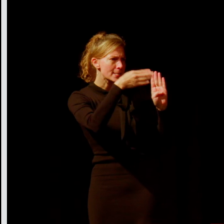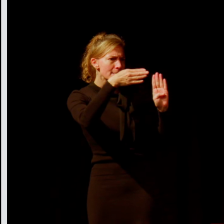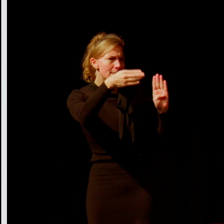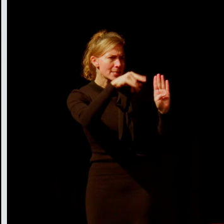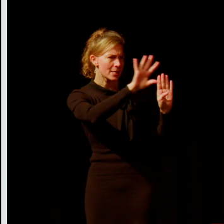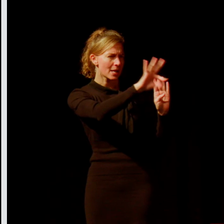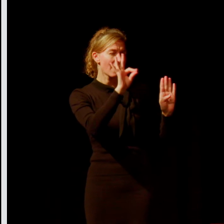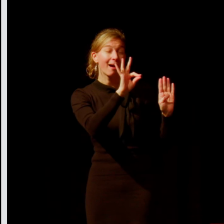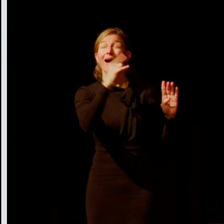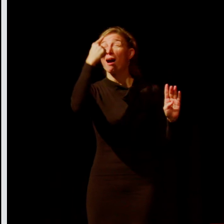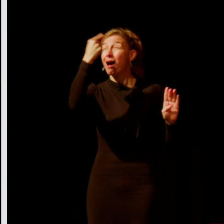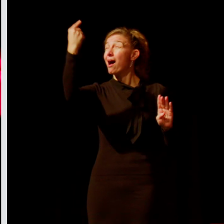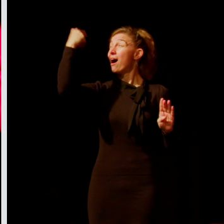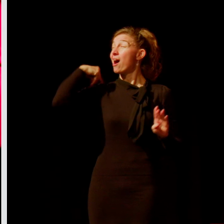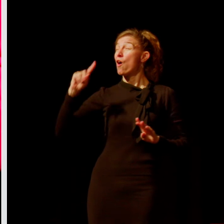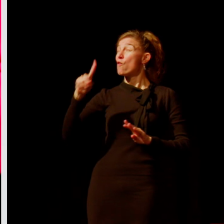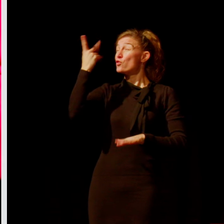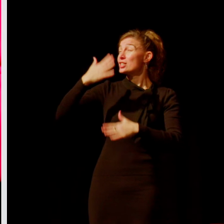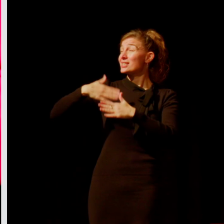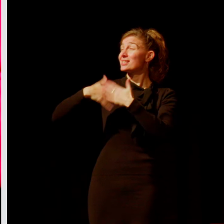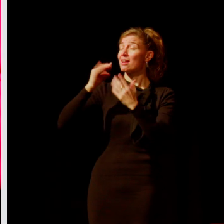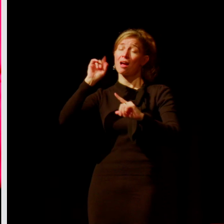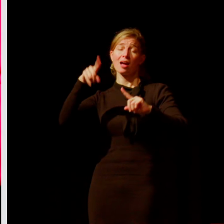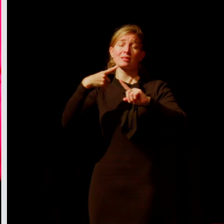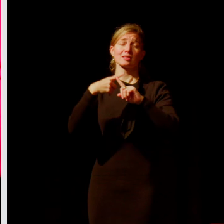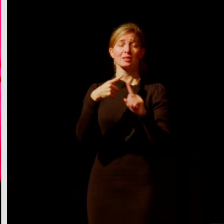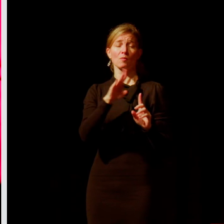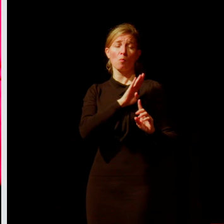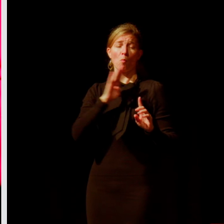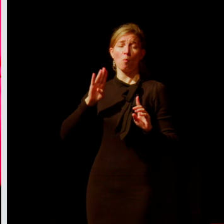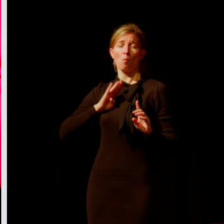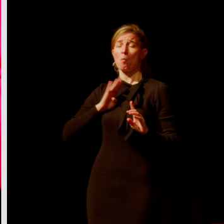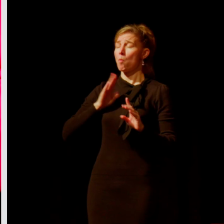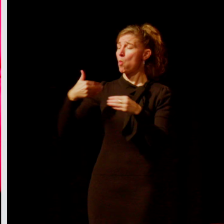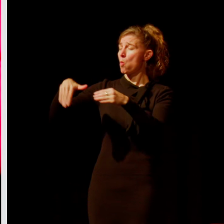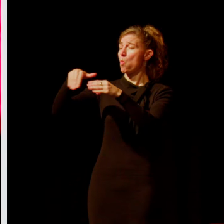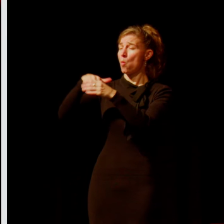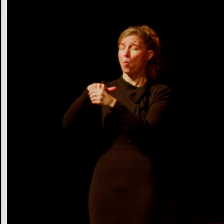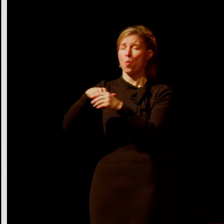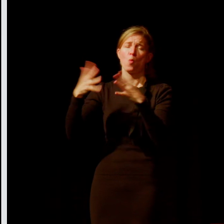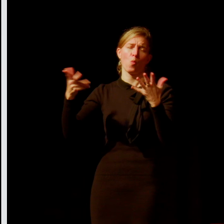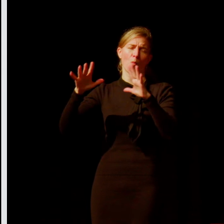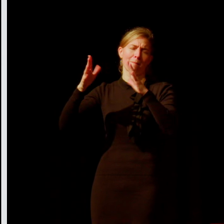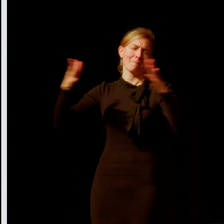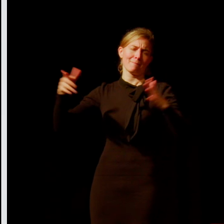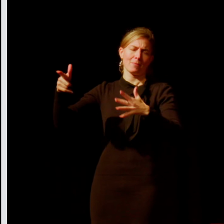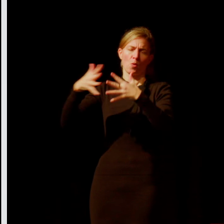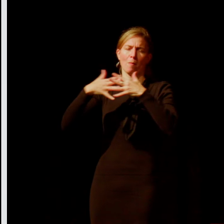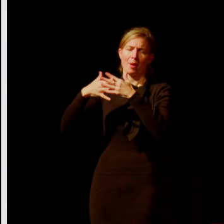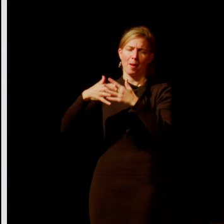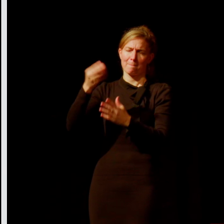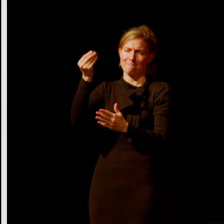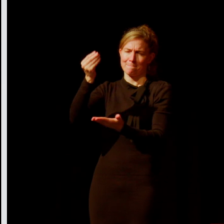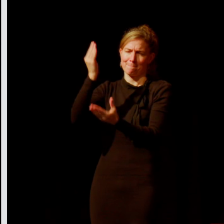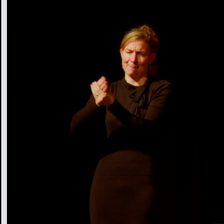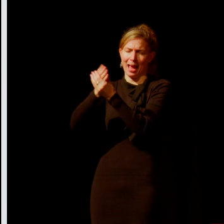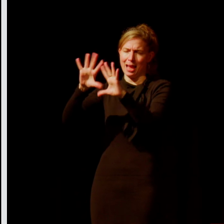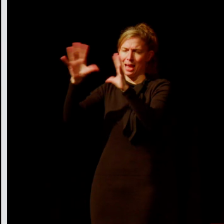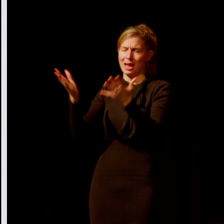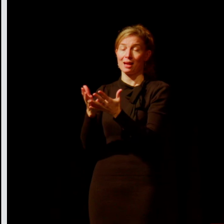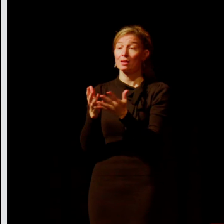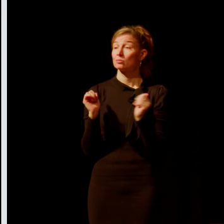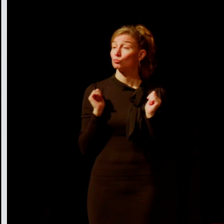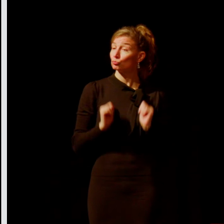one I wore on my first day as executive board member at a major US bank. Bold?